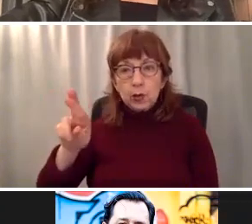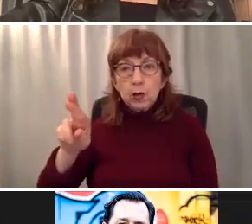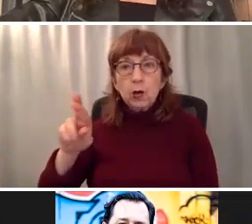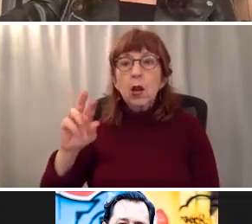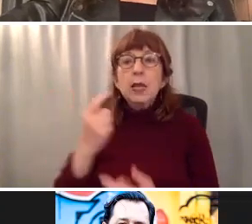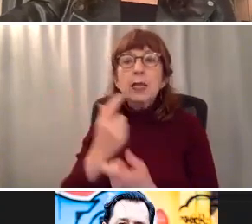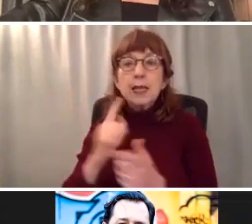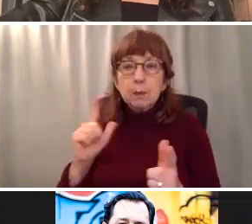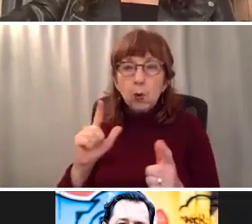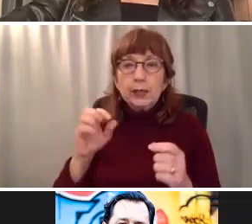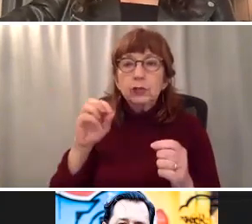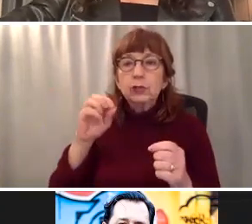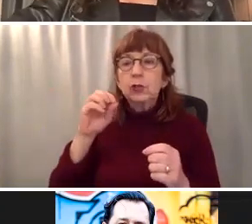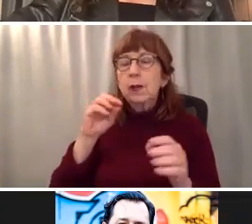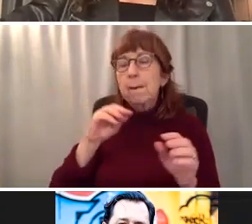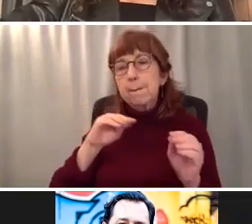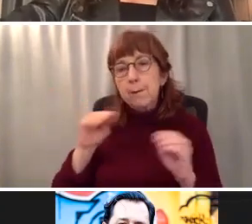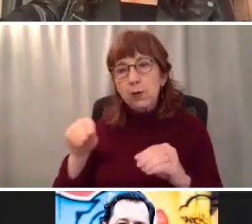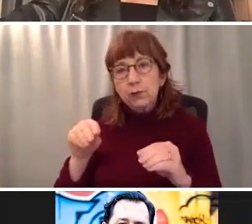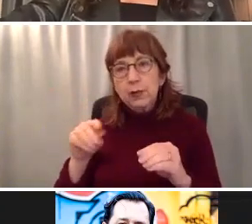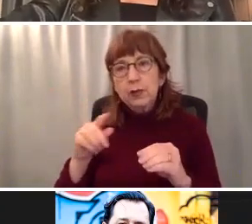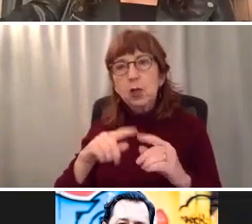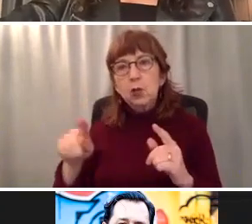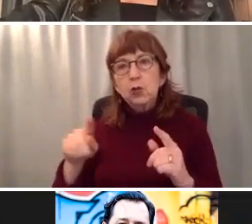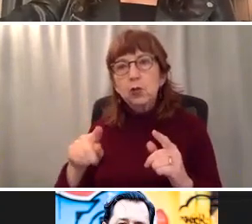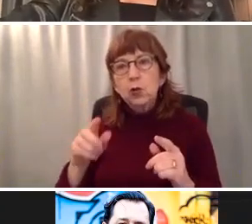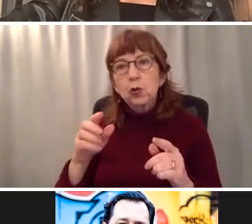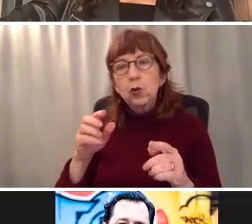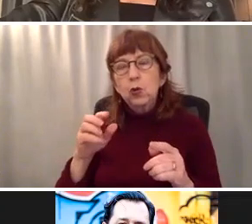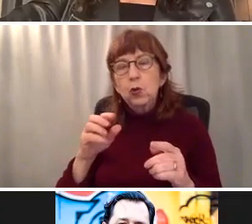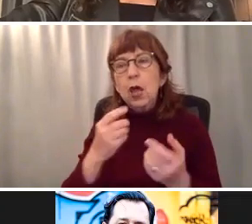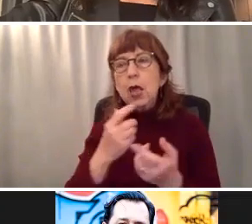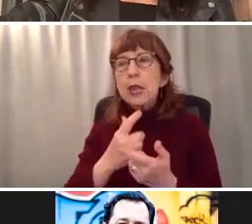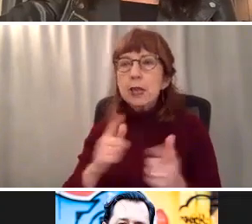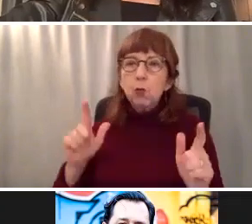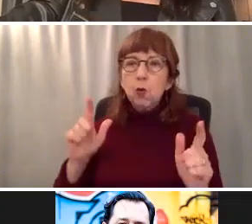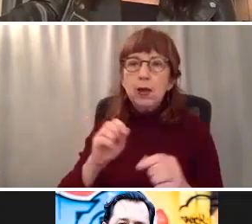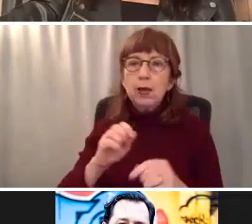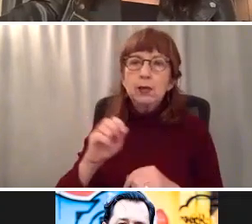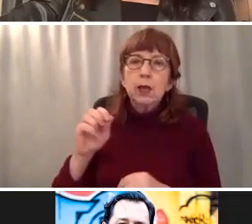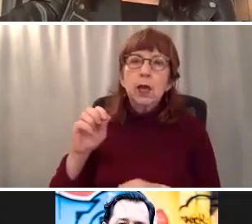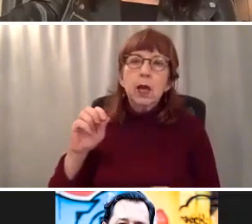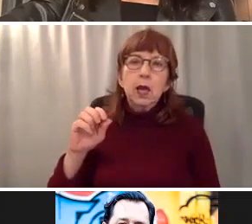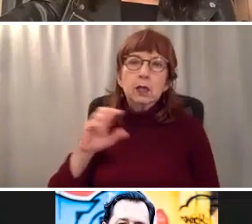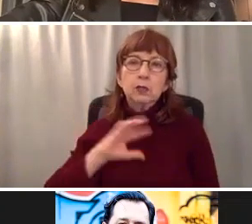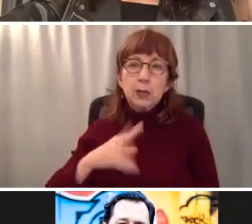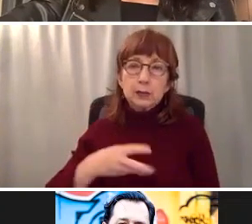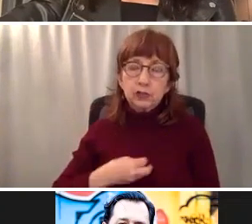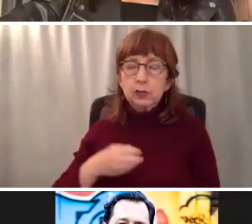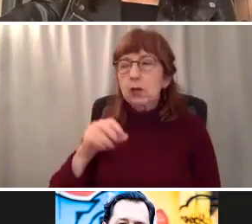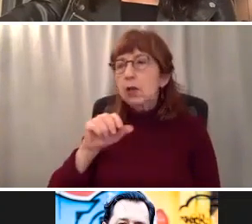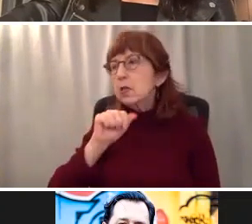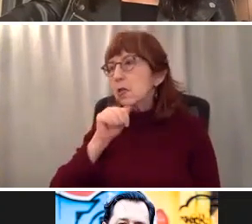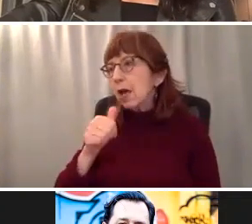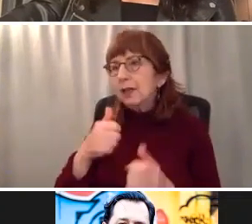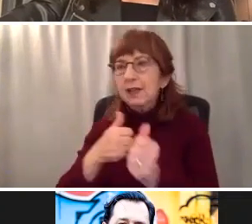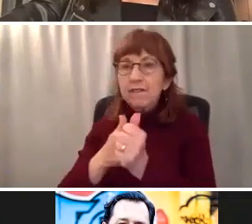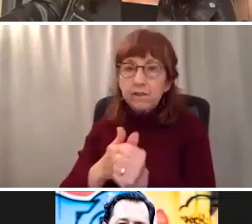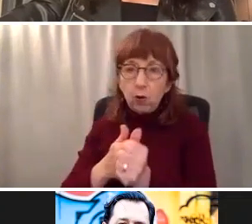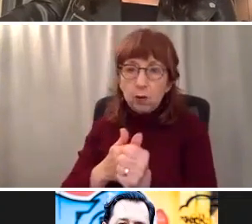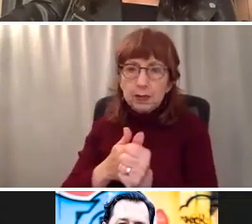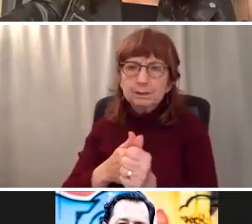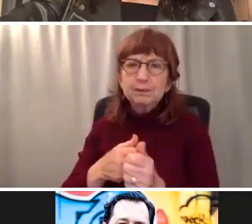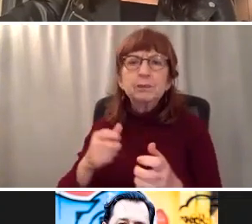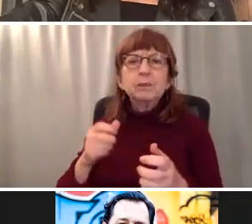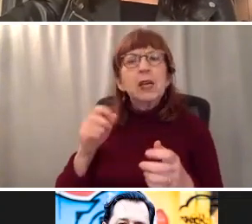committed to liberation of trans, queer, and gender non-conforming Latinx to build power and reimagine our communities free from